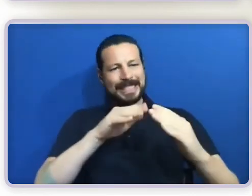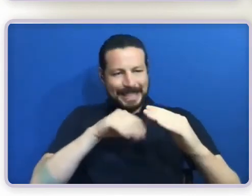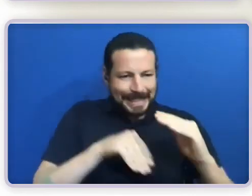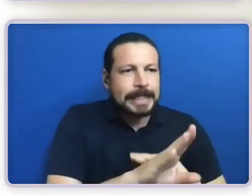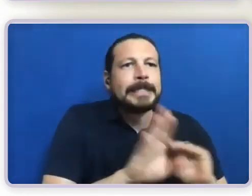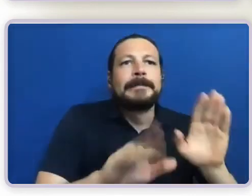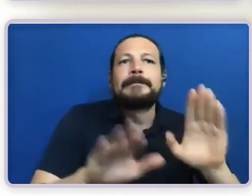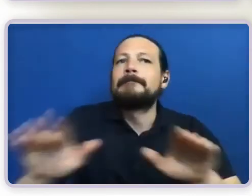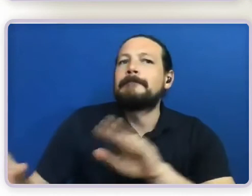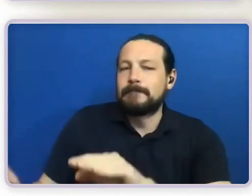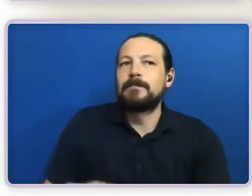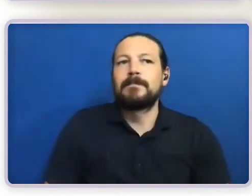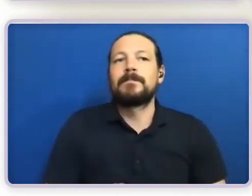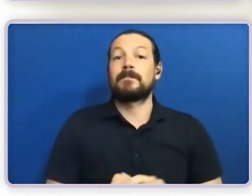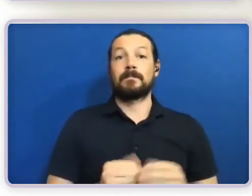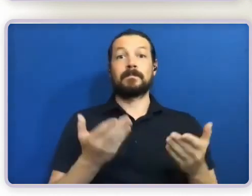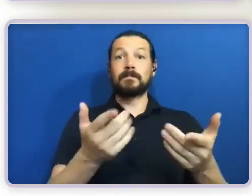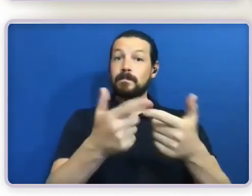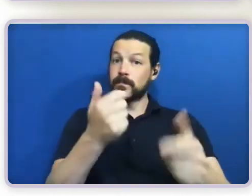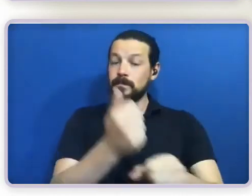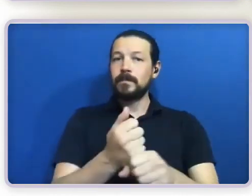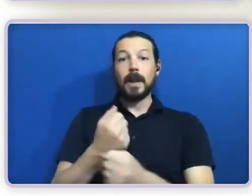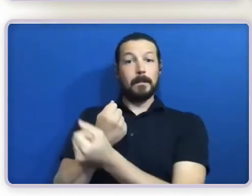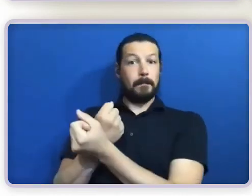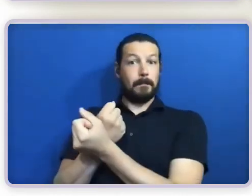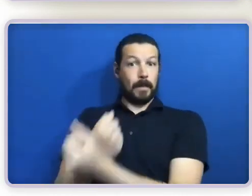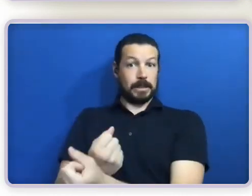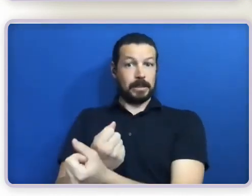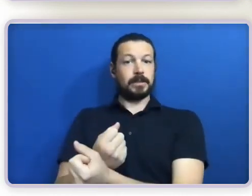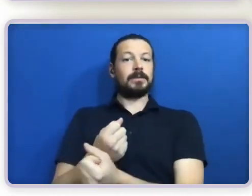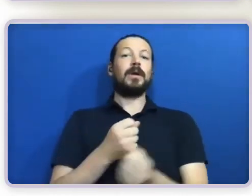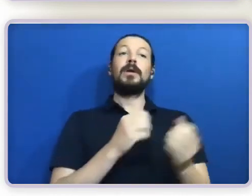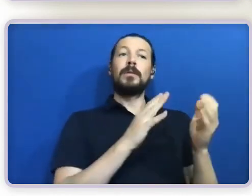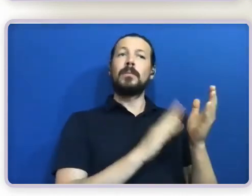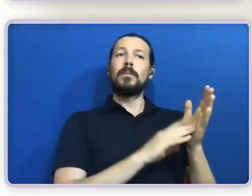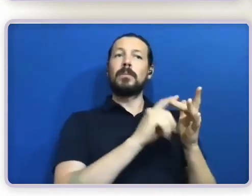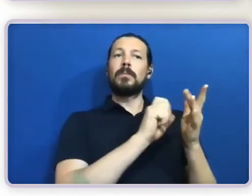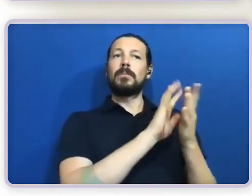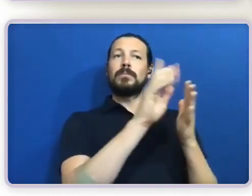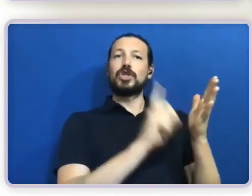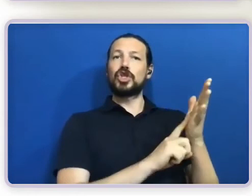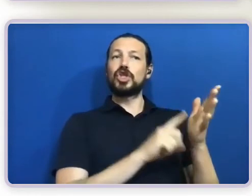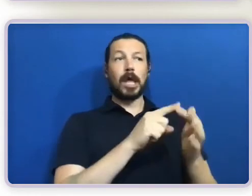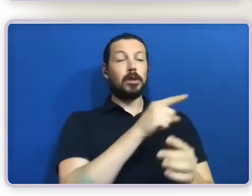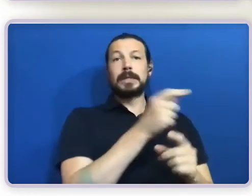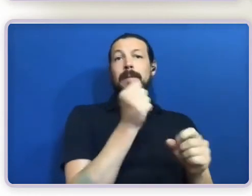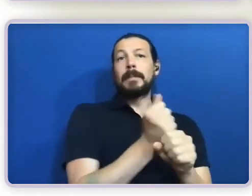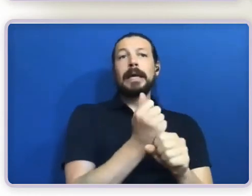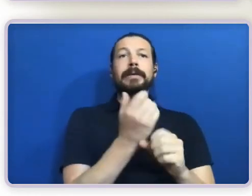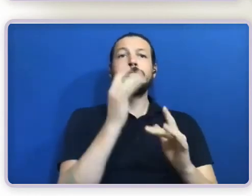For example, for prisons, Michelle is working on a webinar